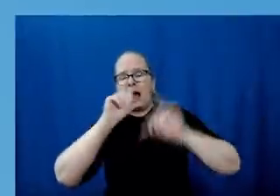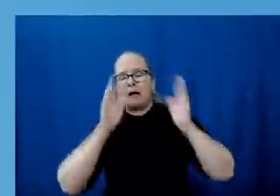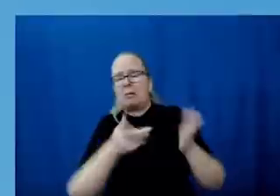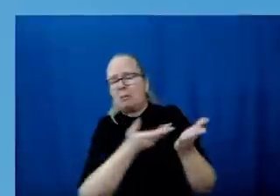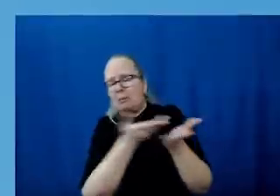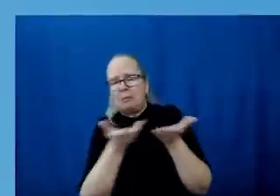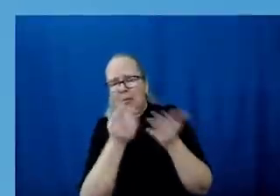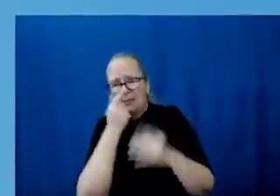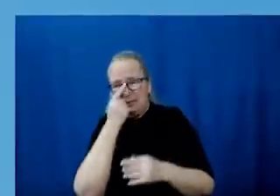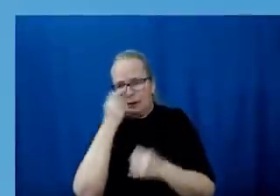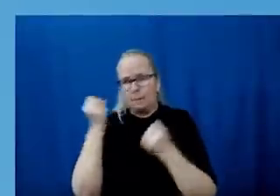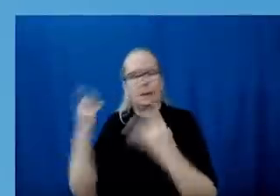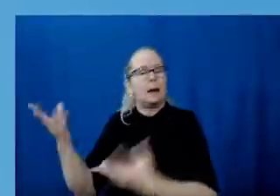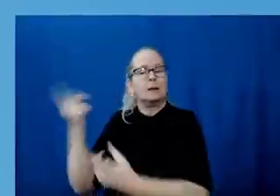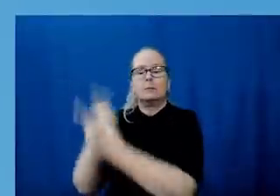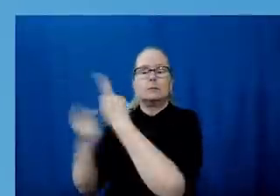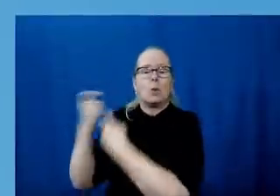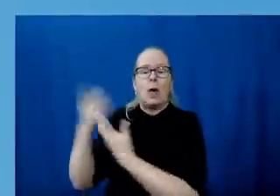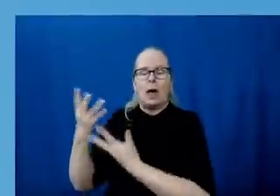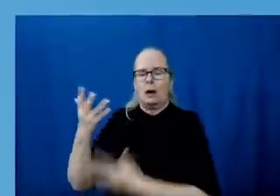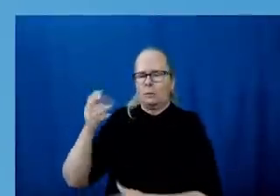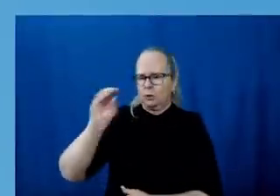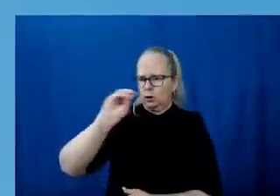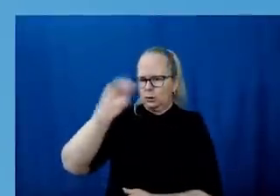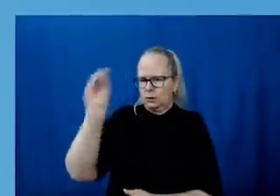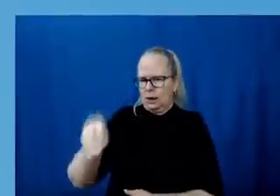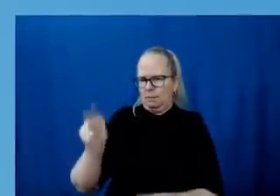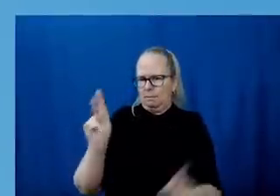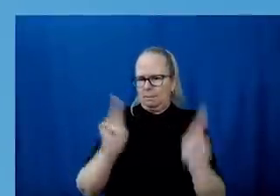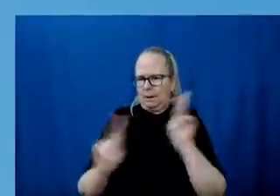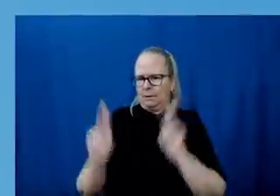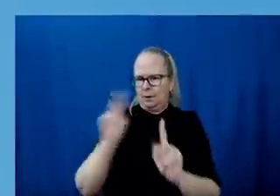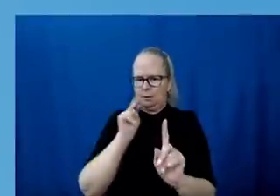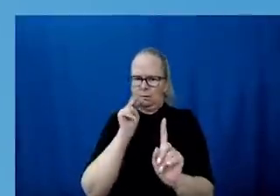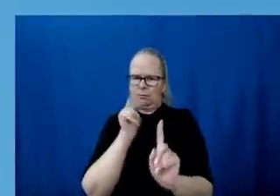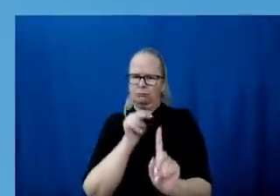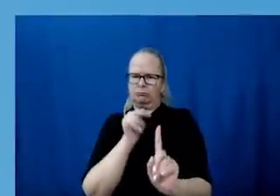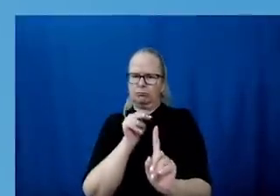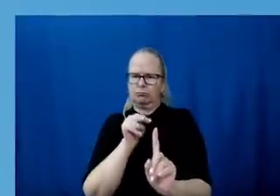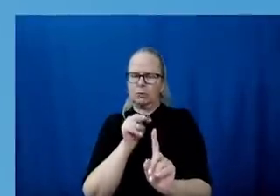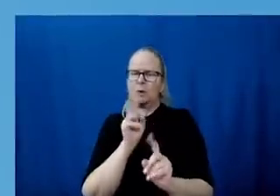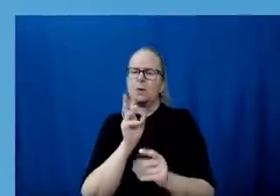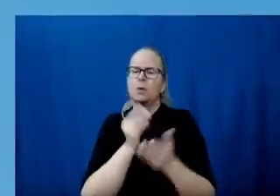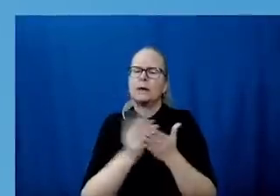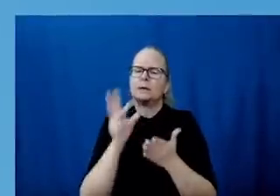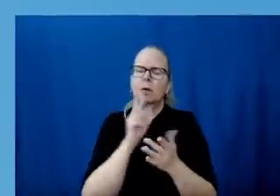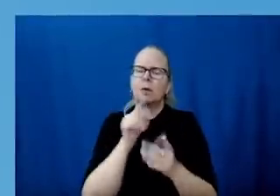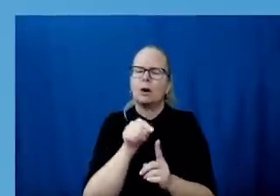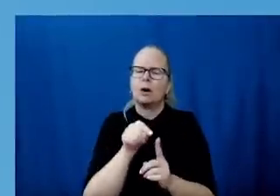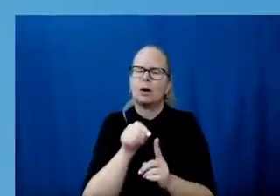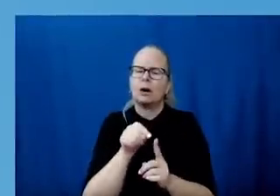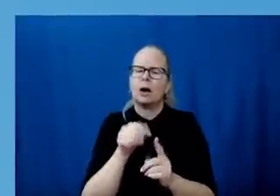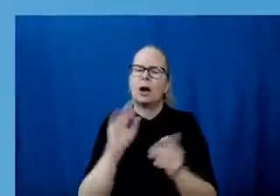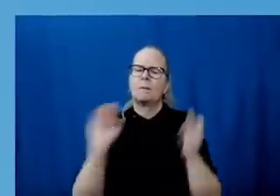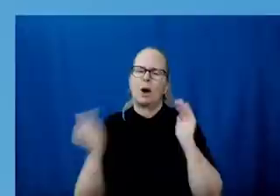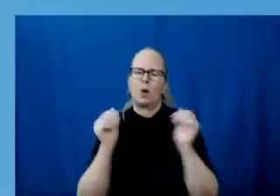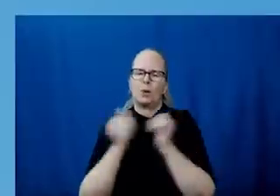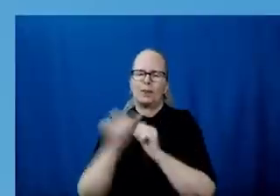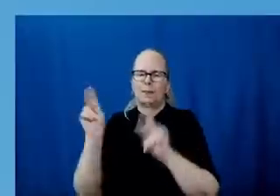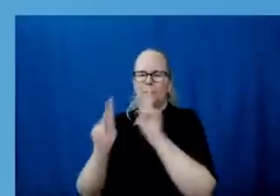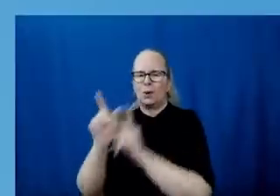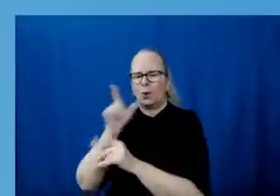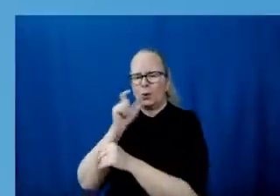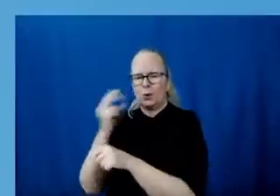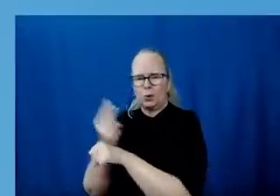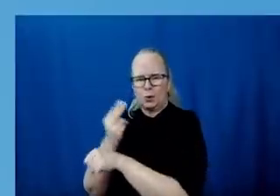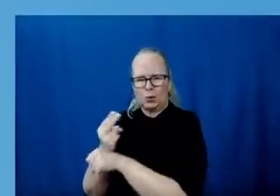happens. We've had multiple questions around what percentage of the population is on monitored wastewater versus